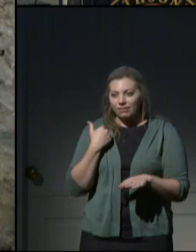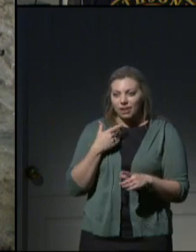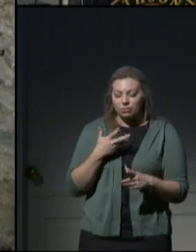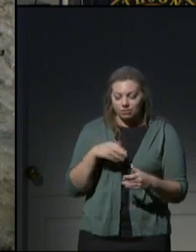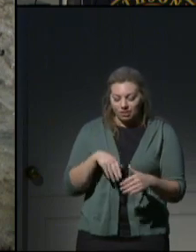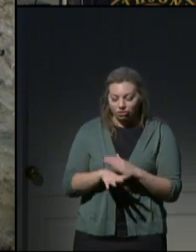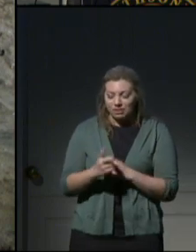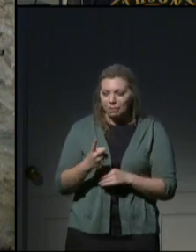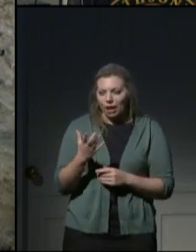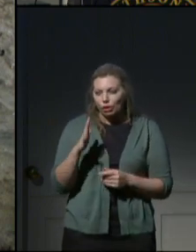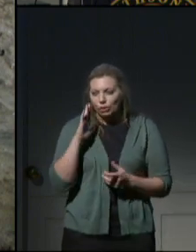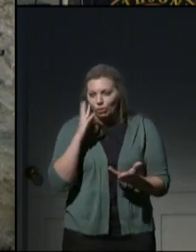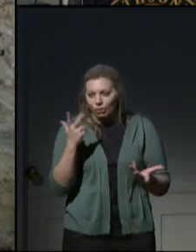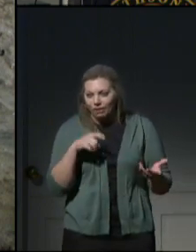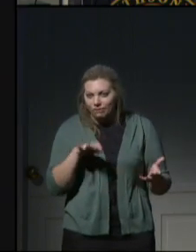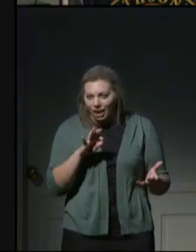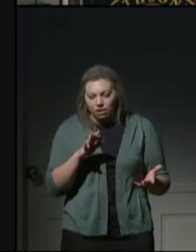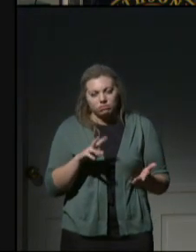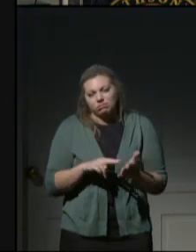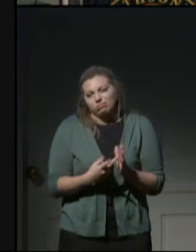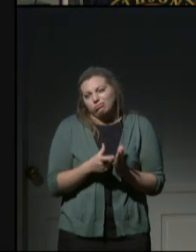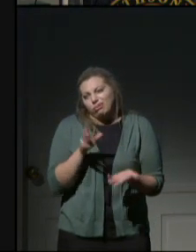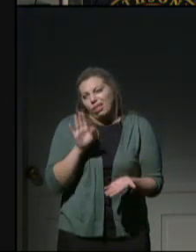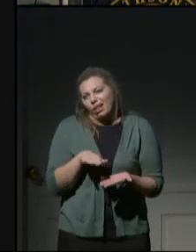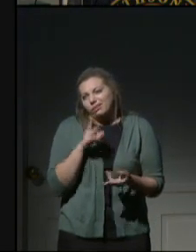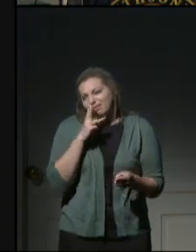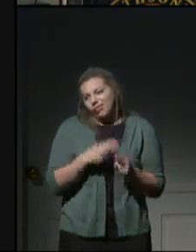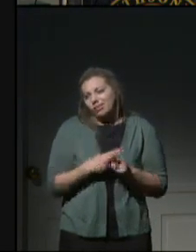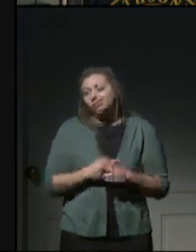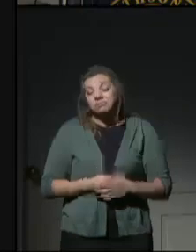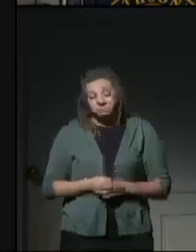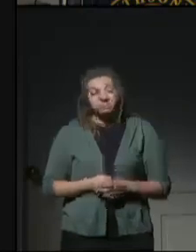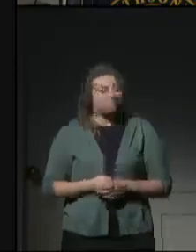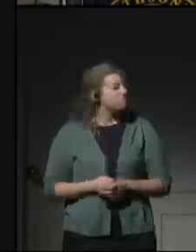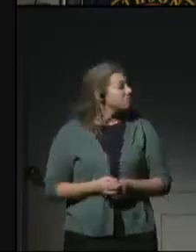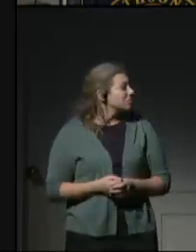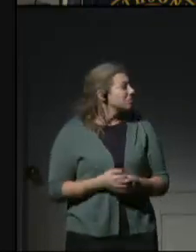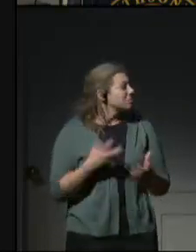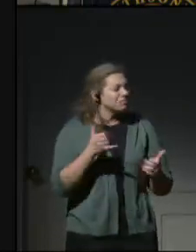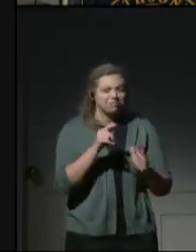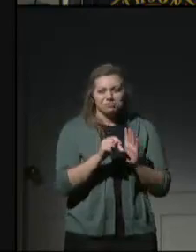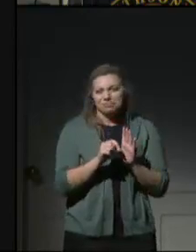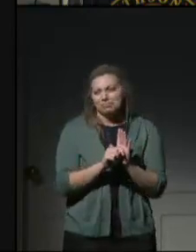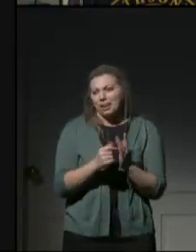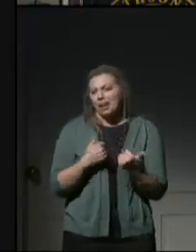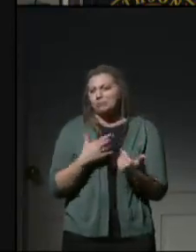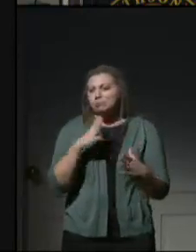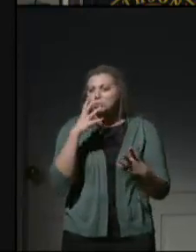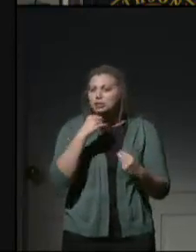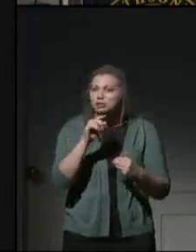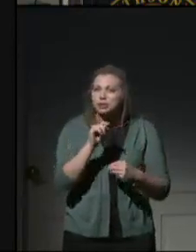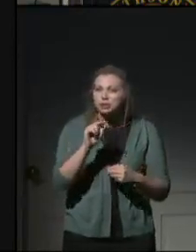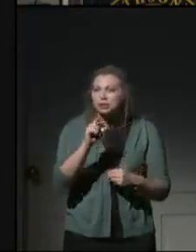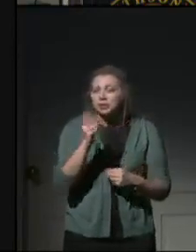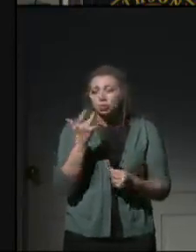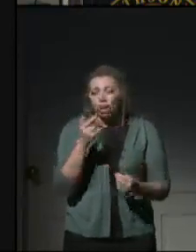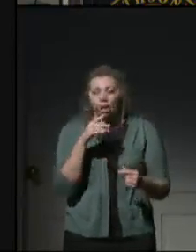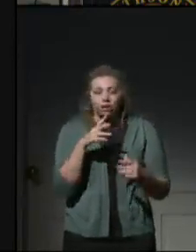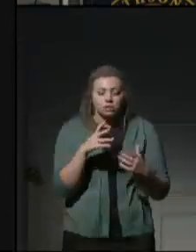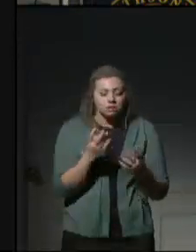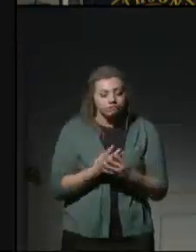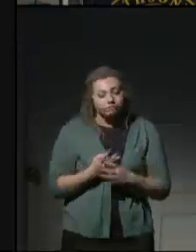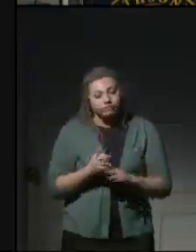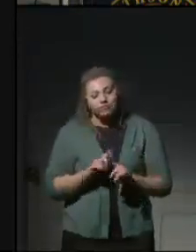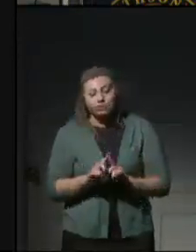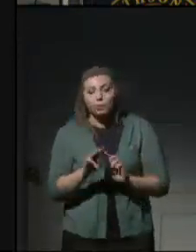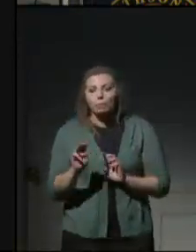already know what I will find, then it's not so much fun. So, of course, nowadays we have beautiful tools because, of course, going through millions of images